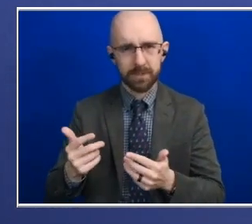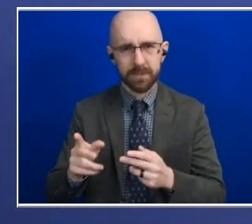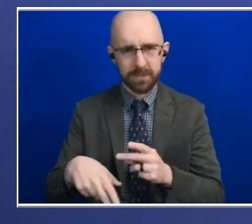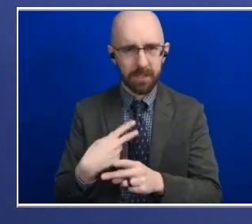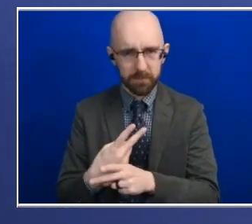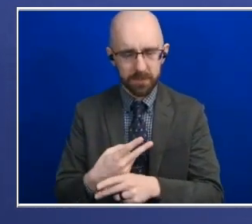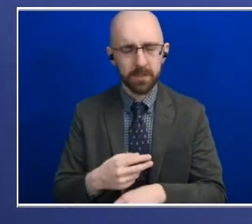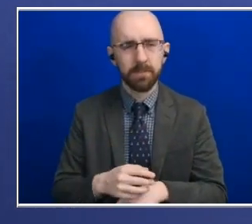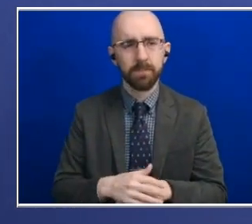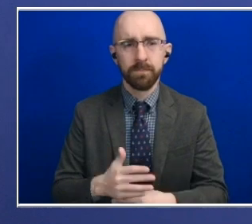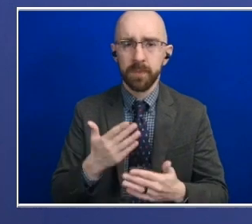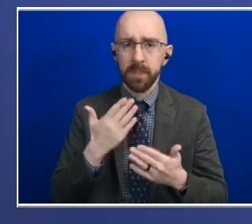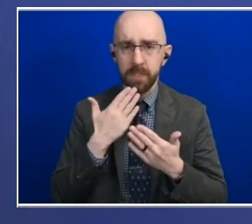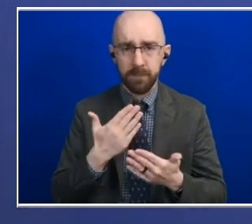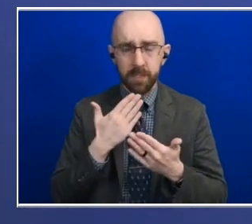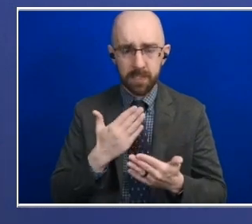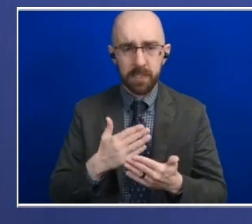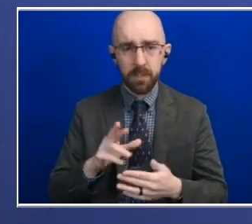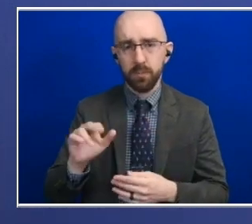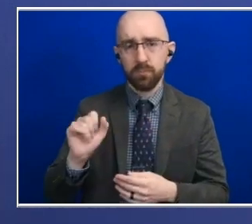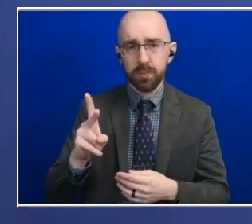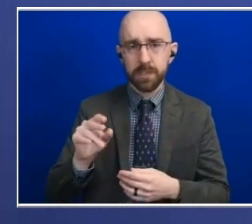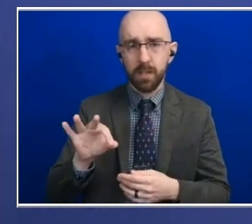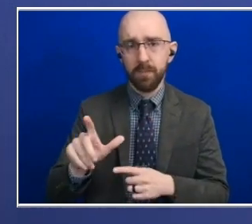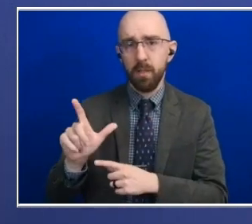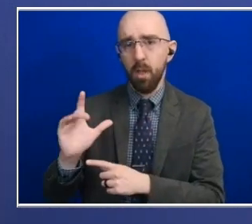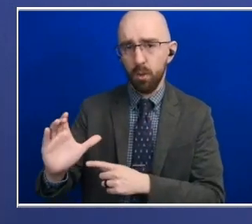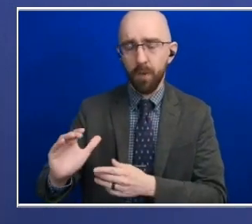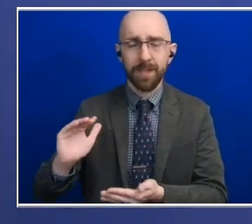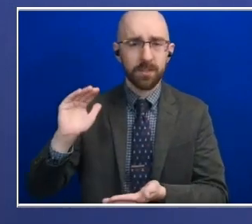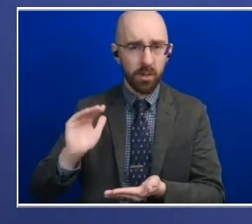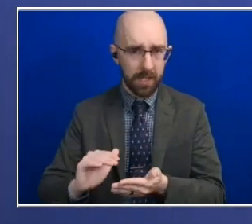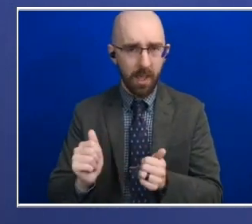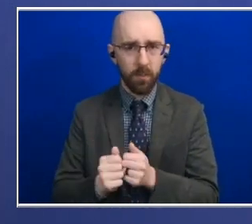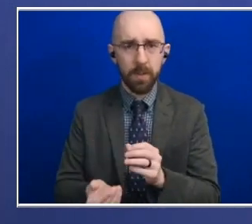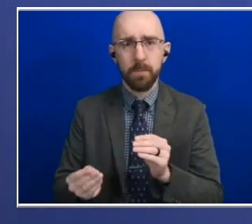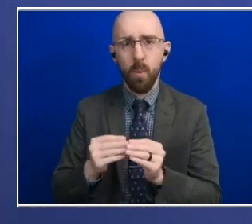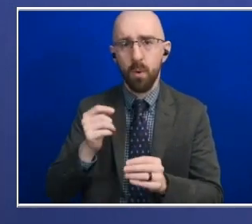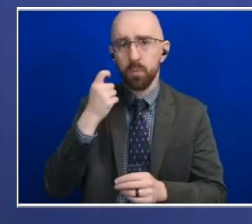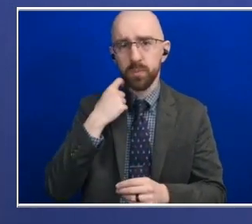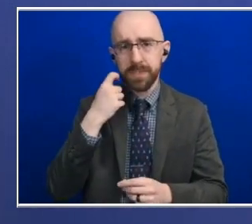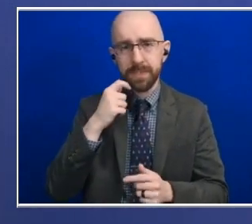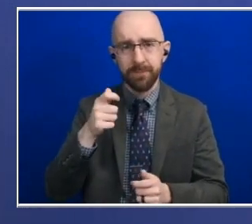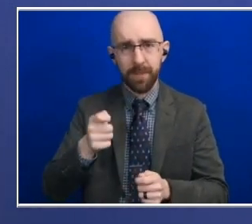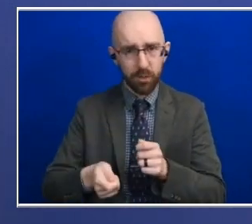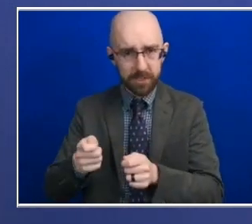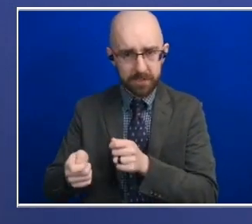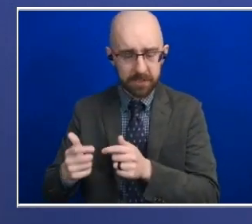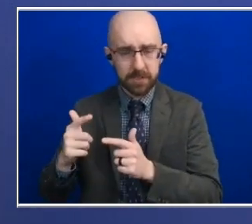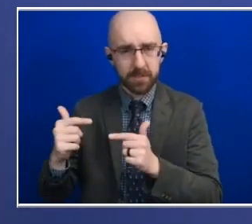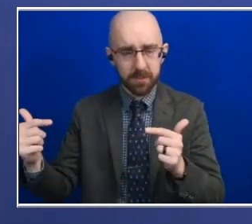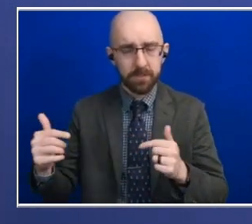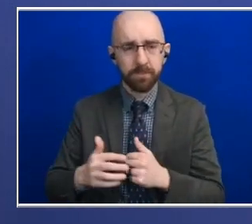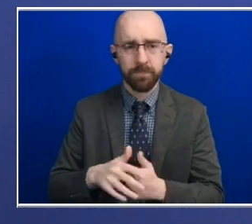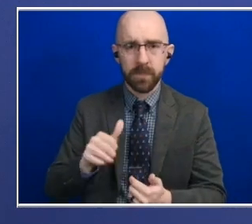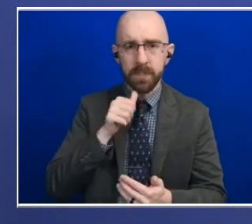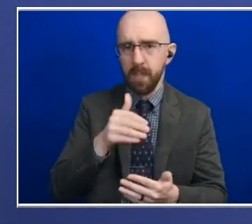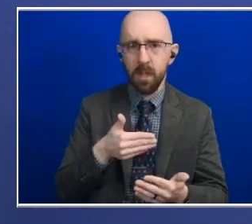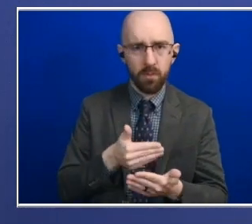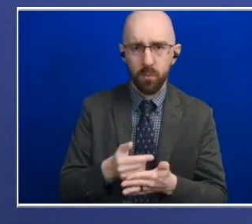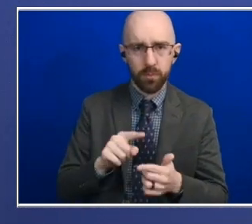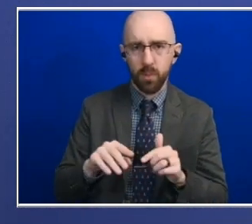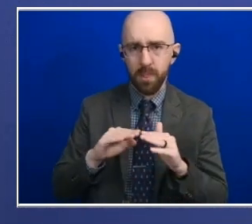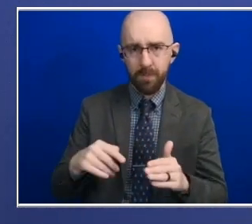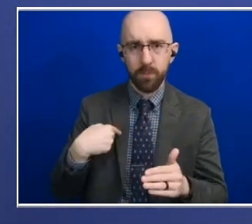thankfully the risk of long COVID has gone down with the more recent variants. It's nowhere near the levels that we saw initially